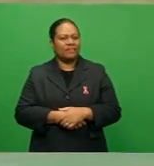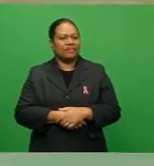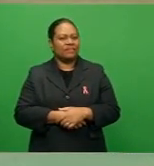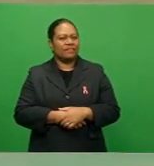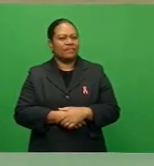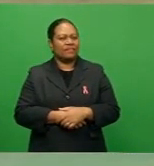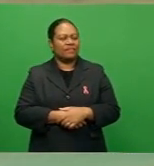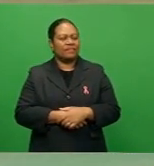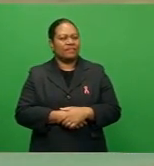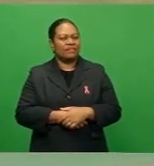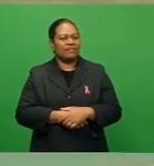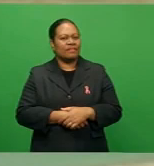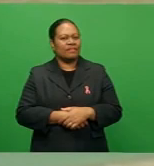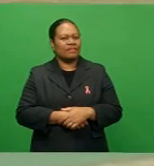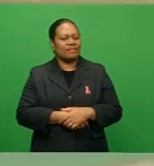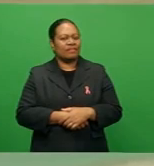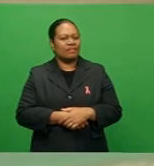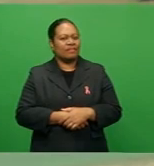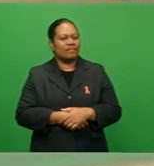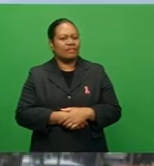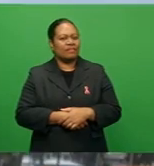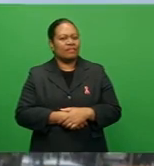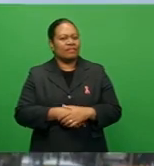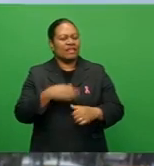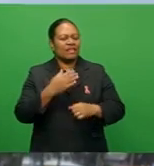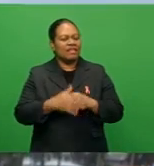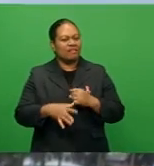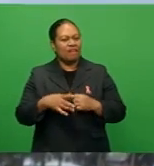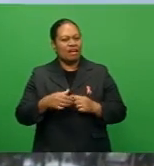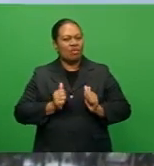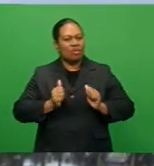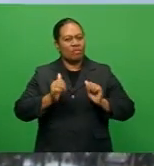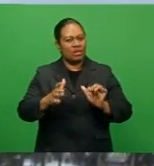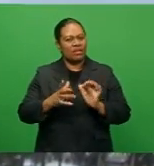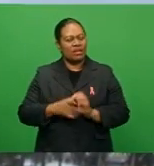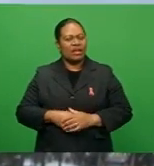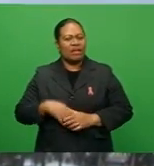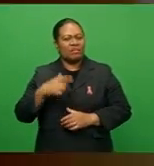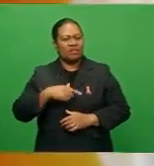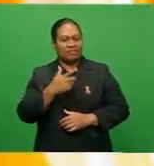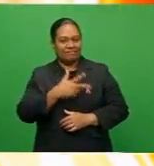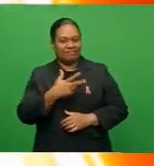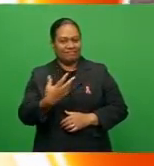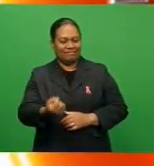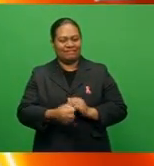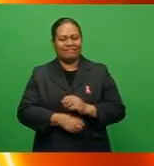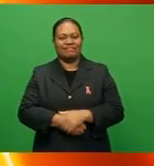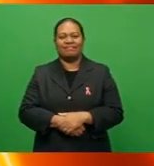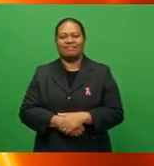They didn't complete the innings because of hamstring.